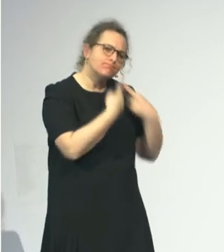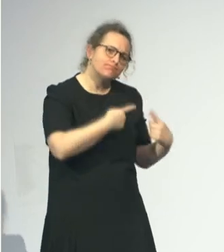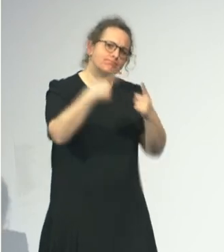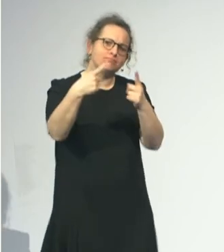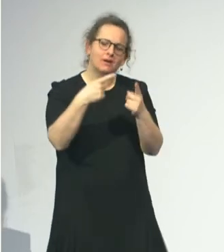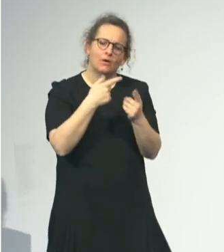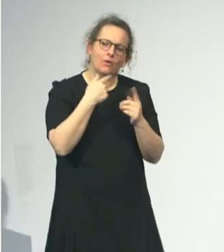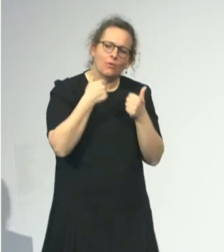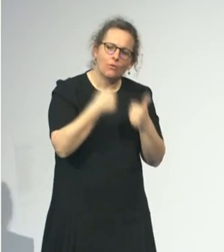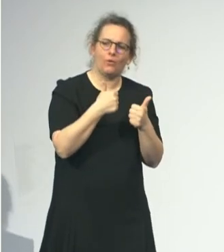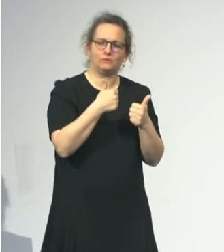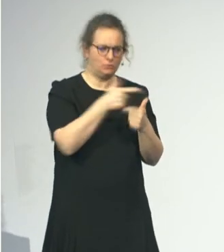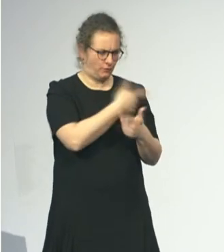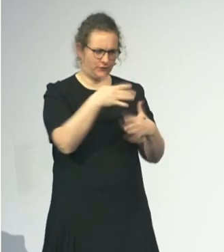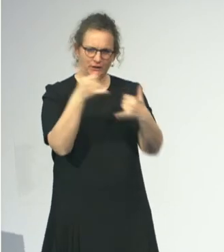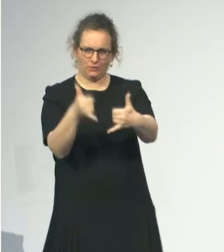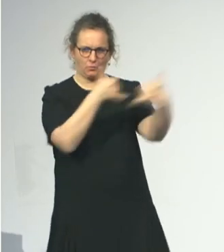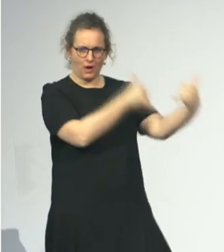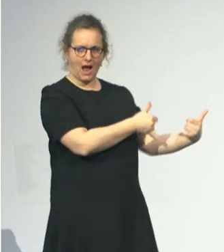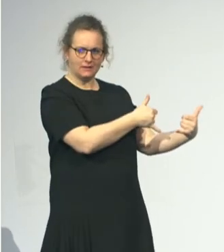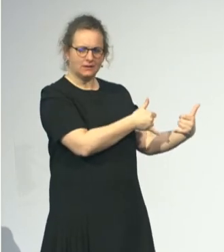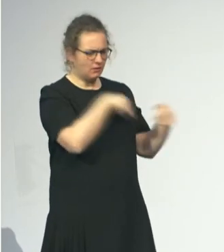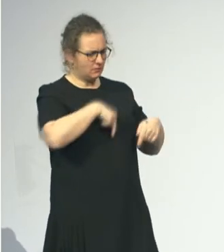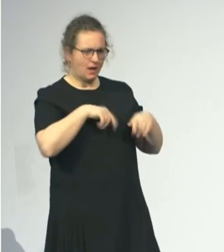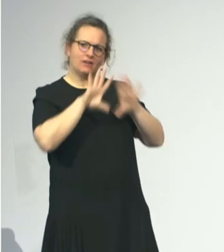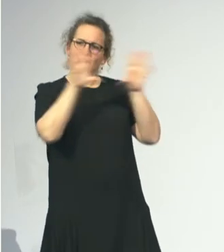as an awardee, to get the best out of the conference. Okay.